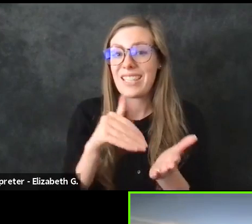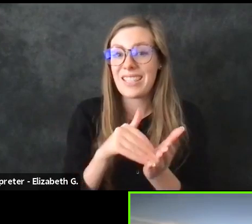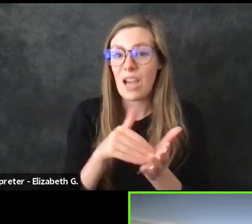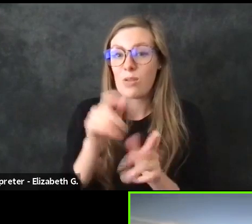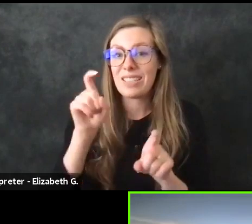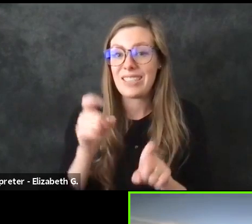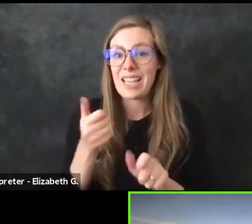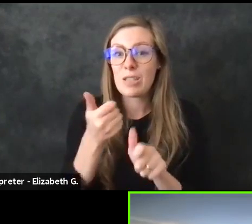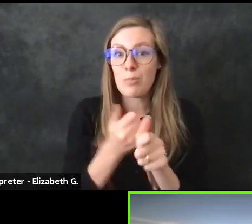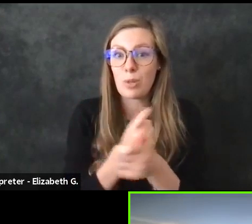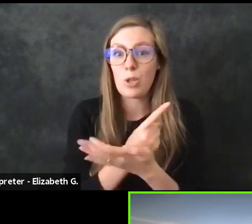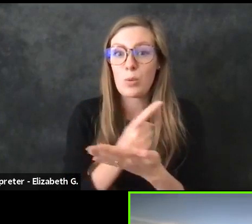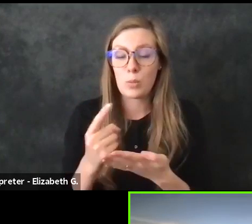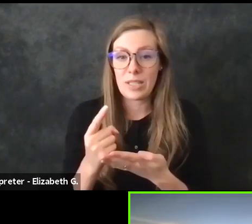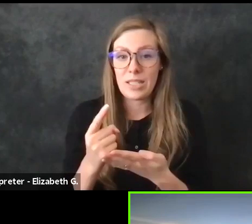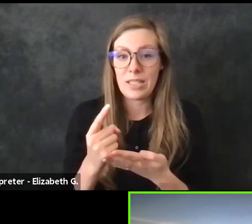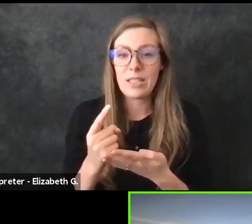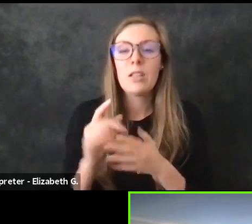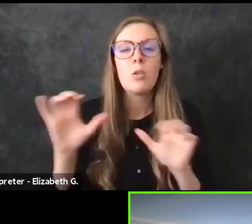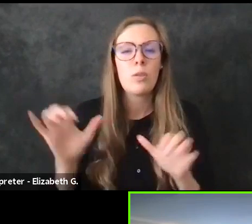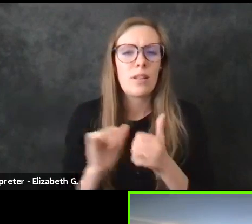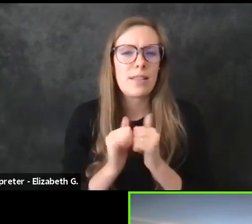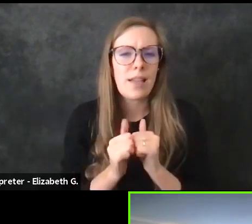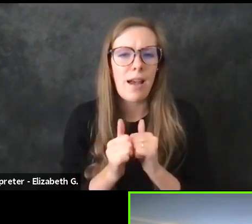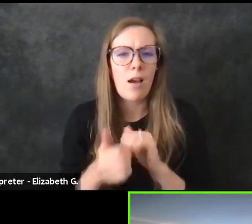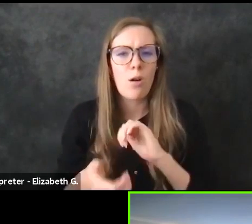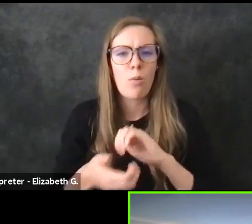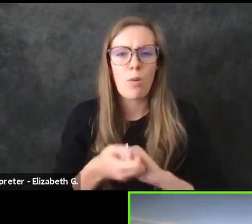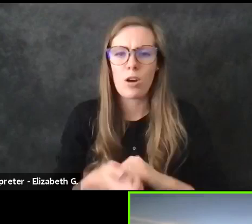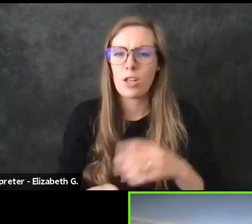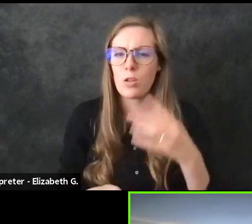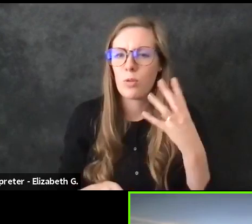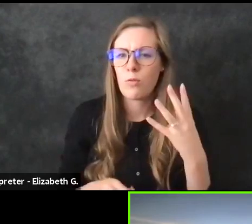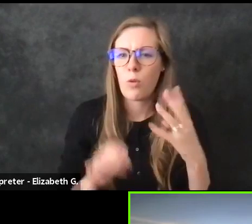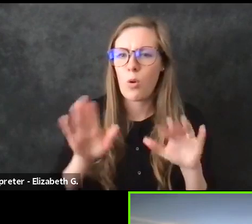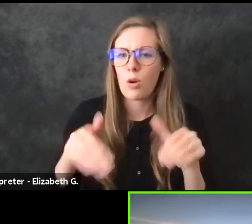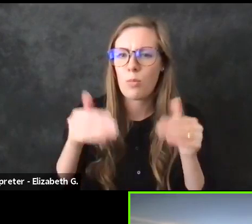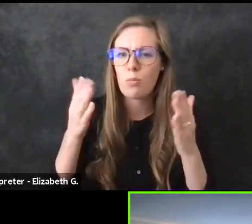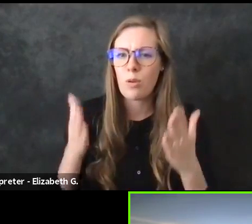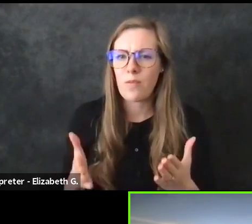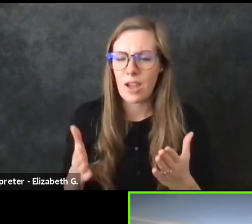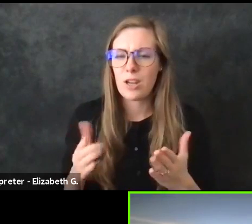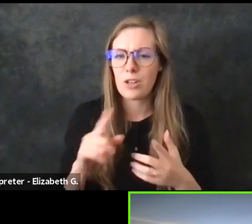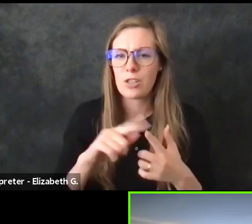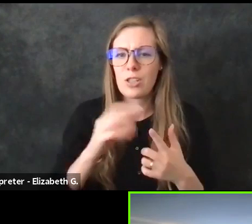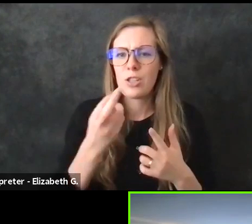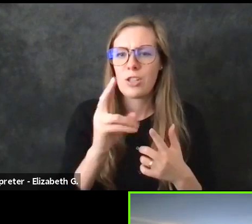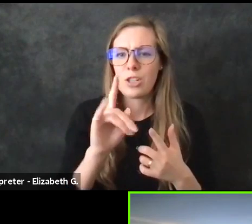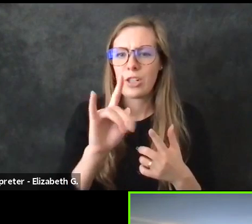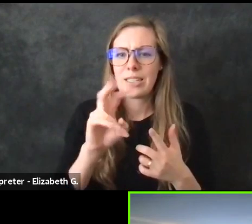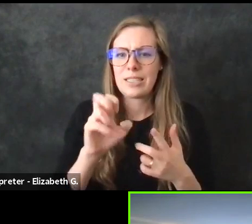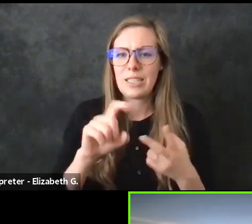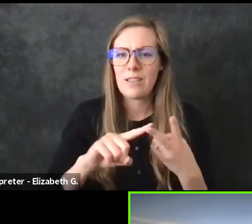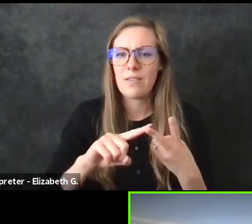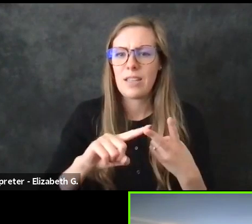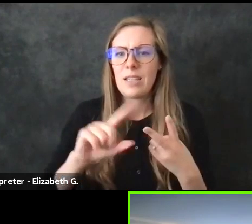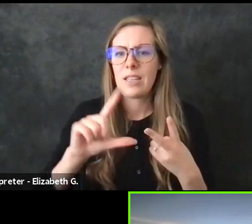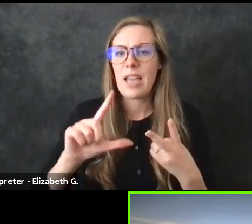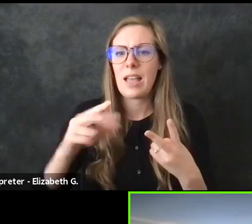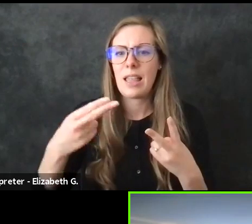week. We've done this through partnering with 4 trusted providers: Curative, LHI or